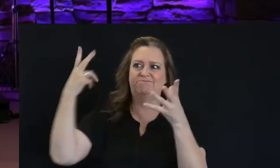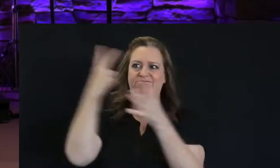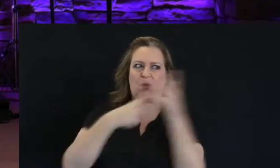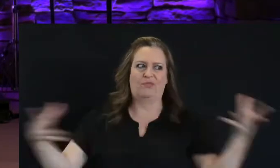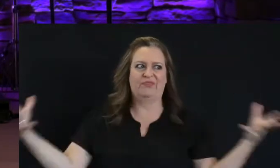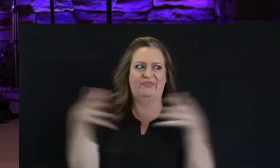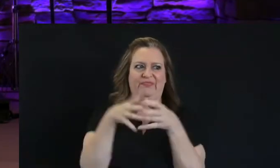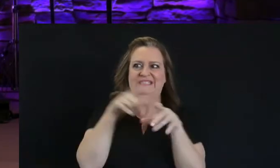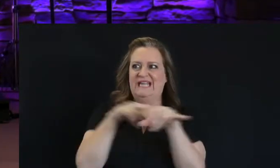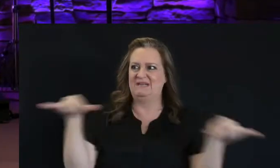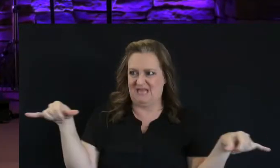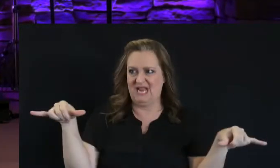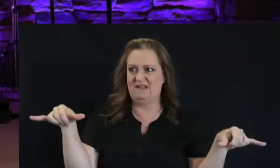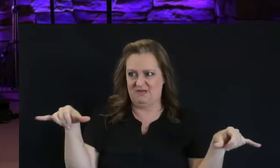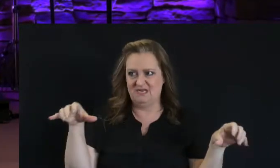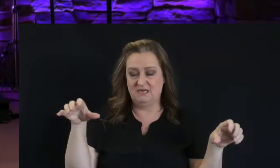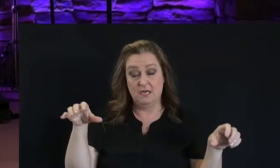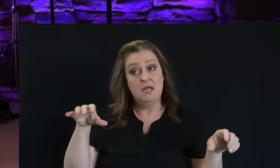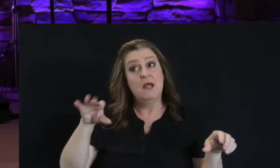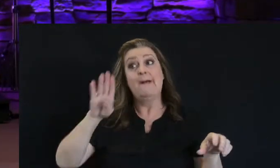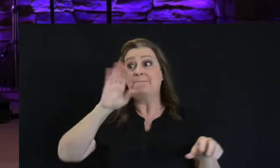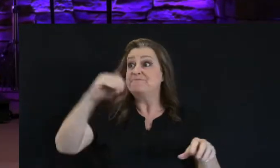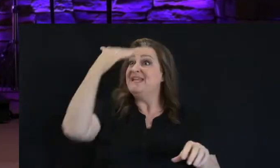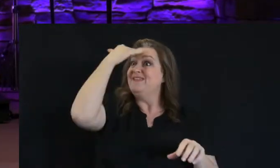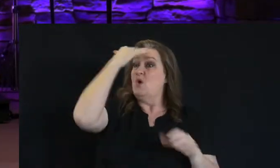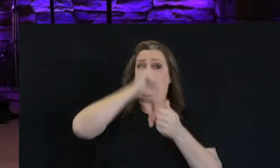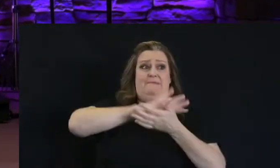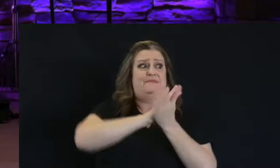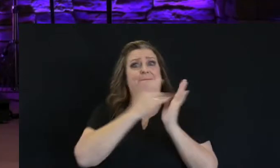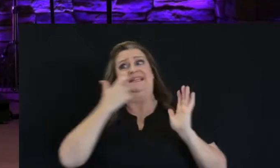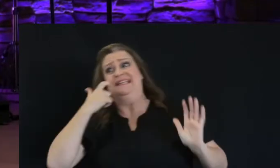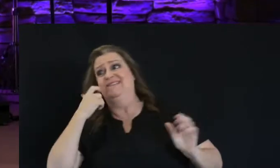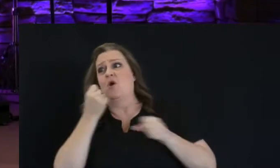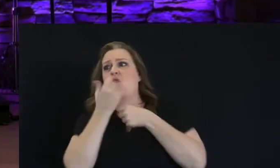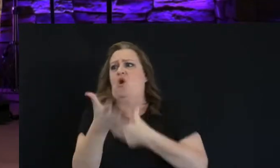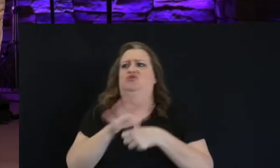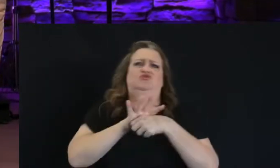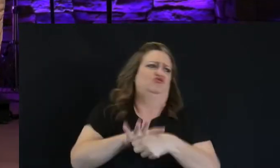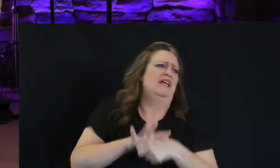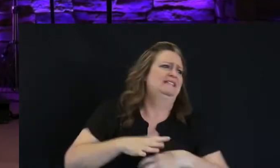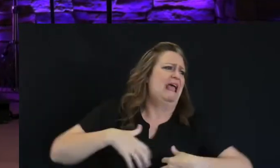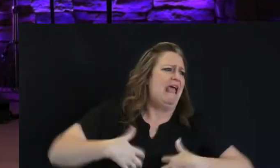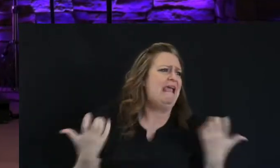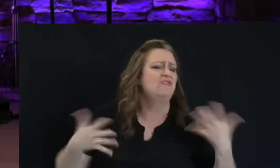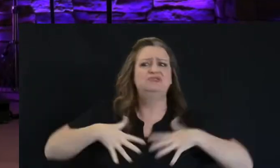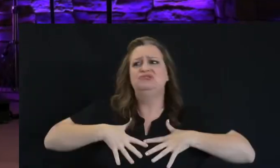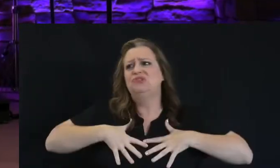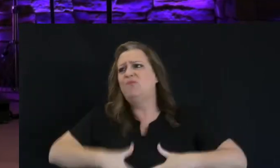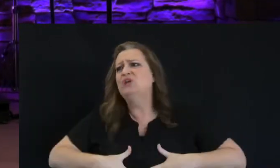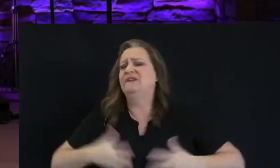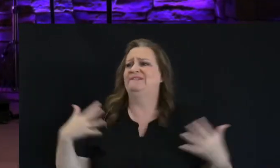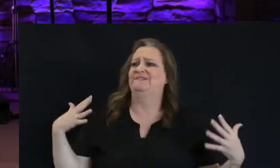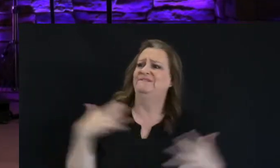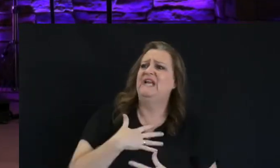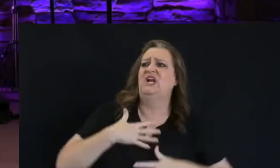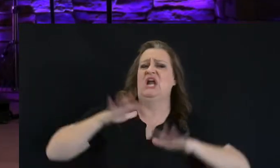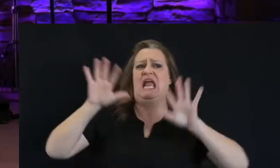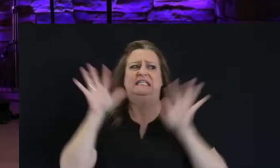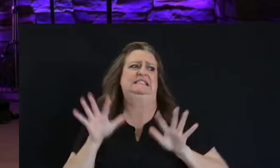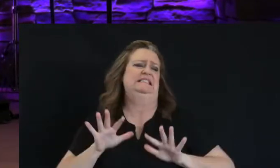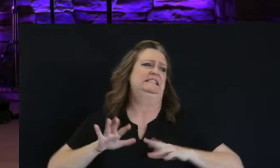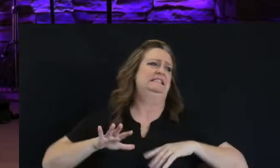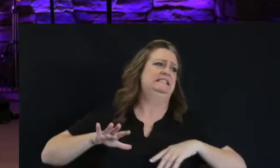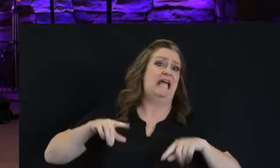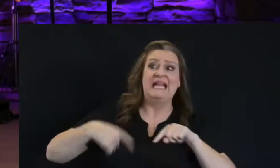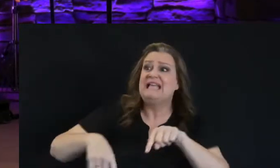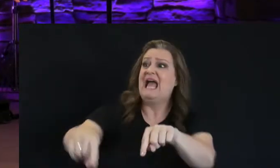addictive. But being in the know can also cause a whole lot of stress, a whole lot of anger, a whole lot of depression, a whole lot of fear, a whole lot of anxiety, and the list goes on and